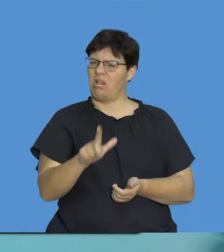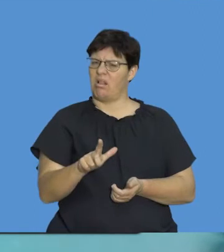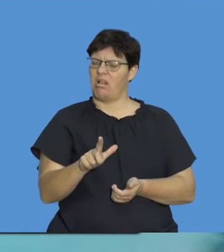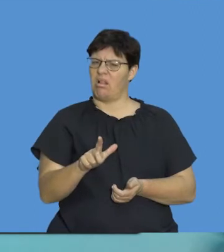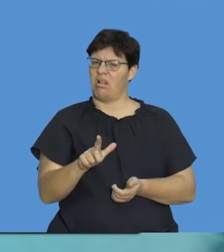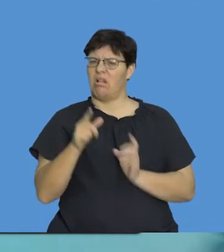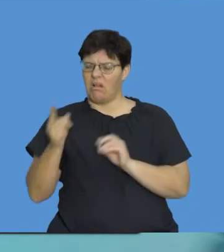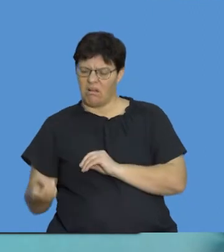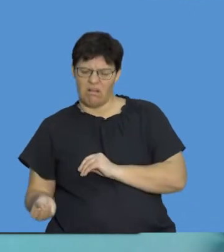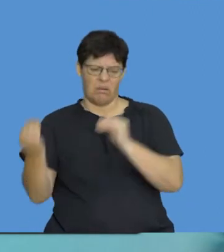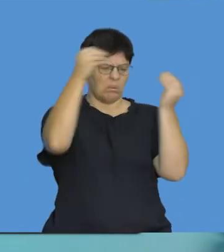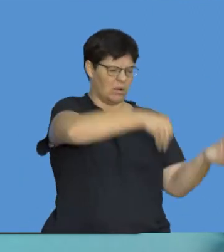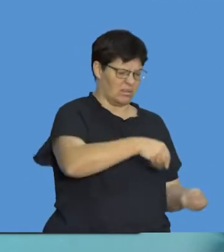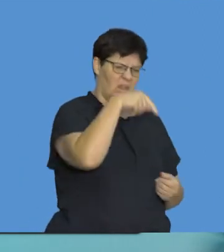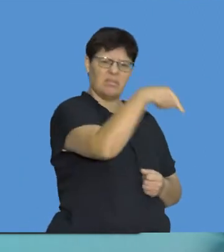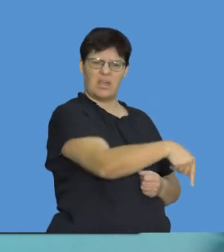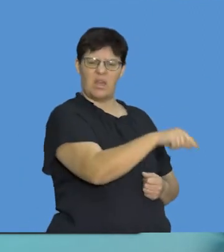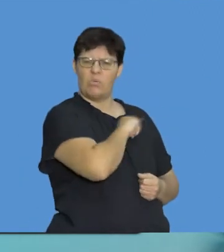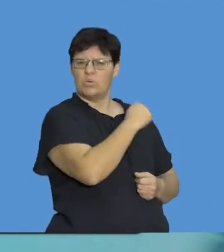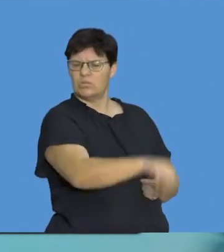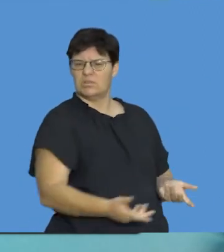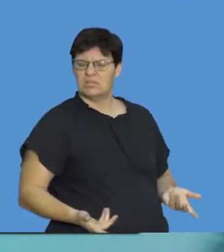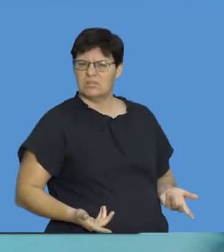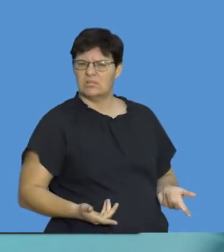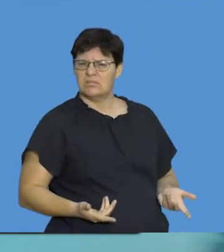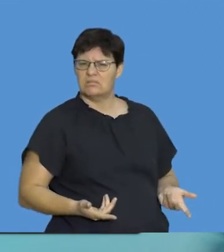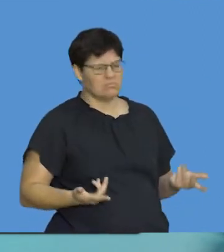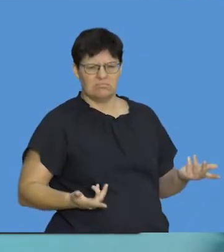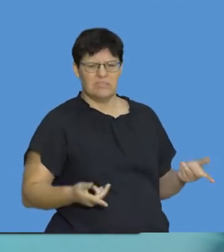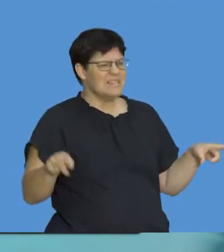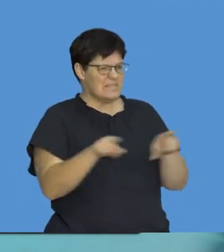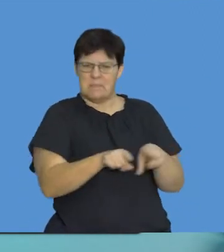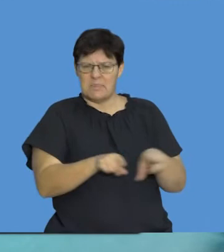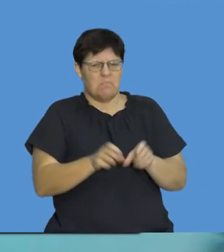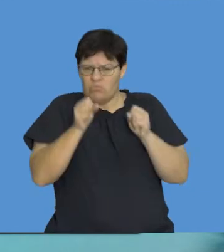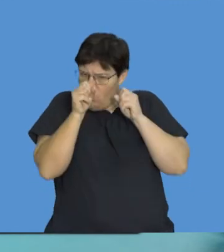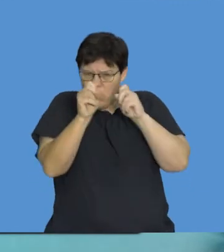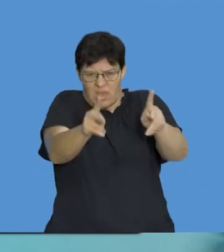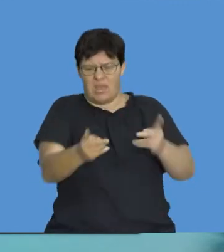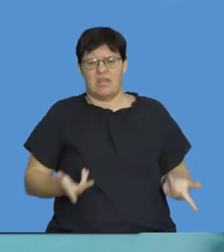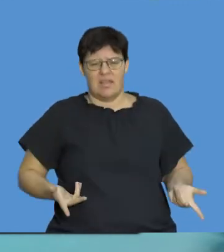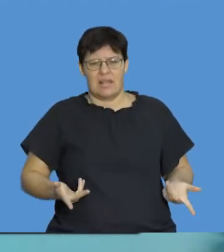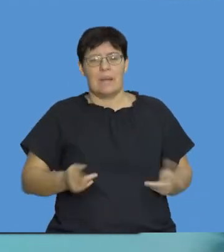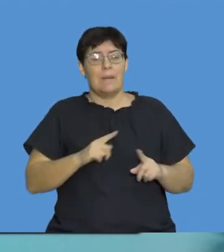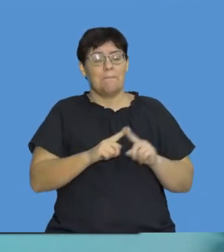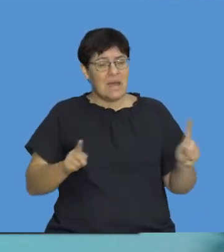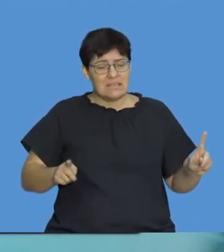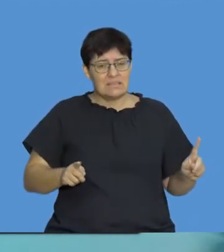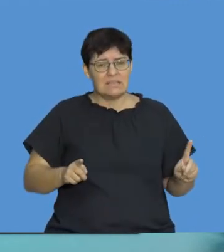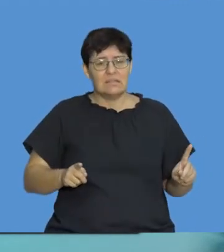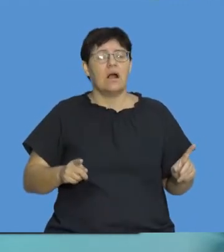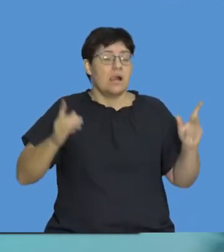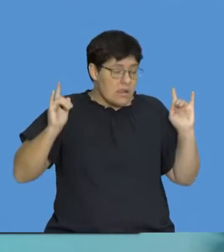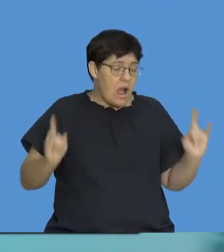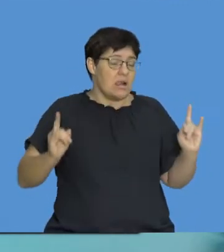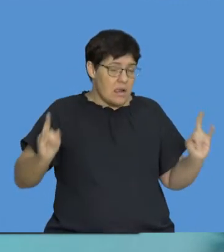and multiply them by the terms in the binomial? That's still okay if you want to do that. It's just that you're going to then write a